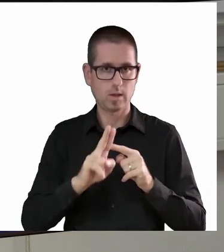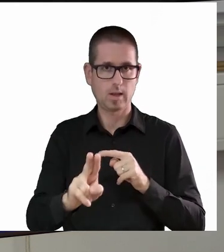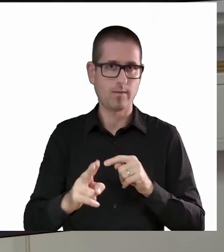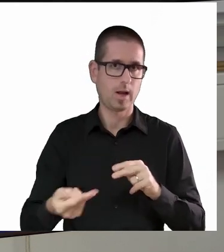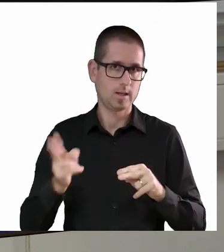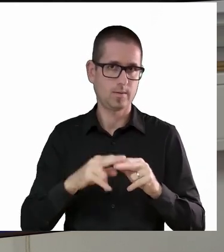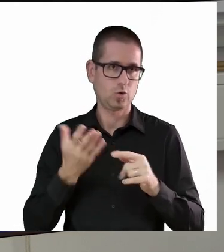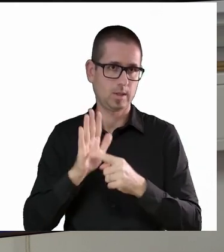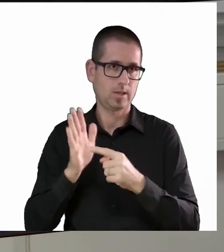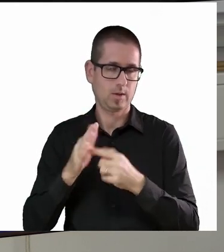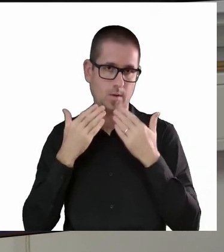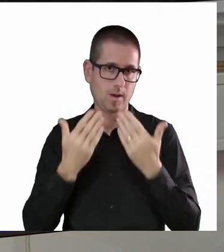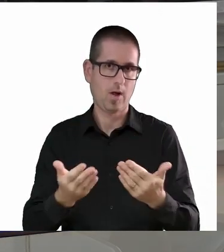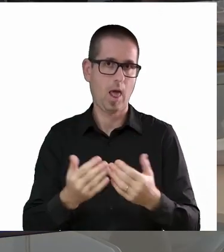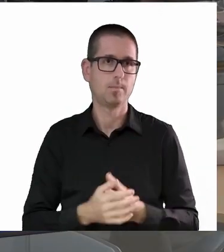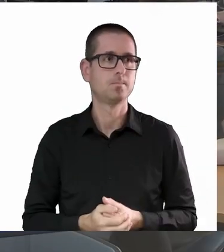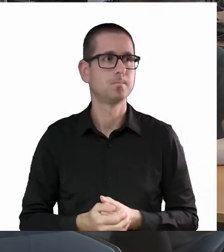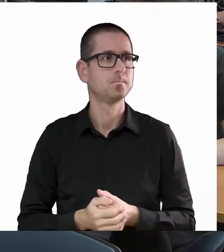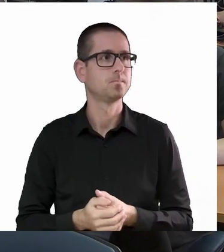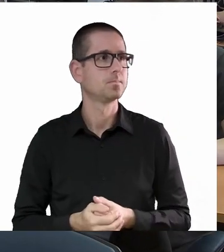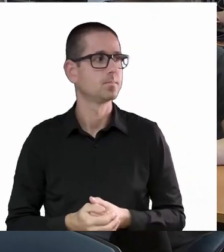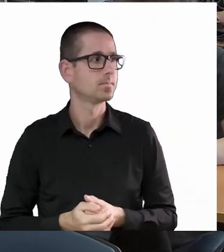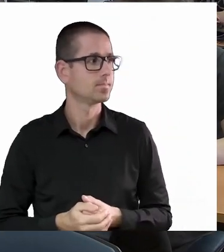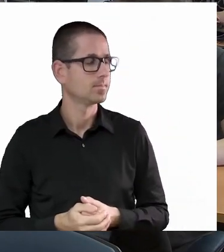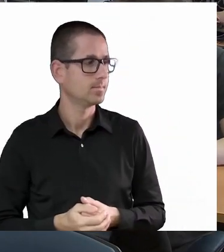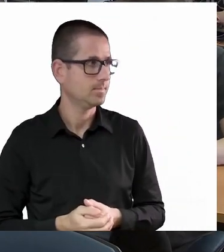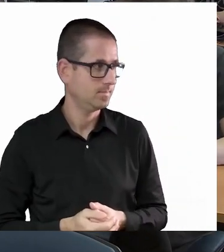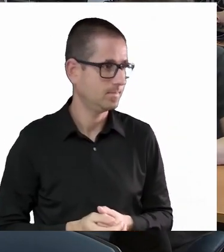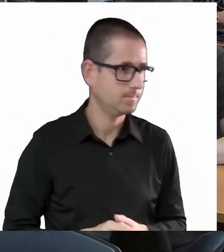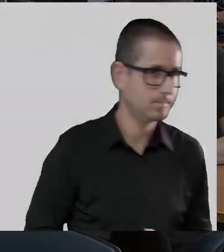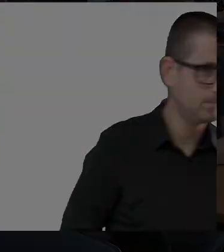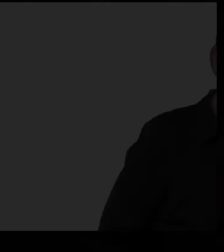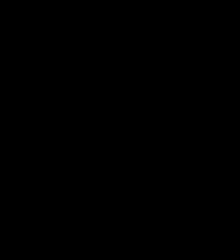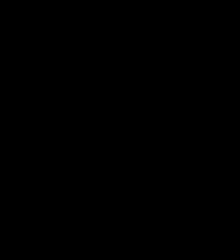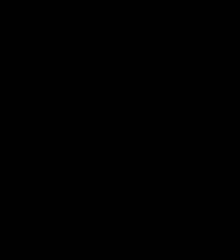more presentations. Thank you, everybody. All right. Thank you.